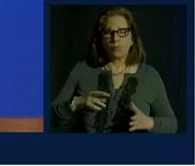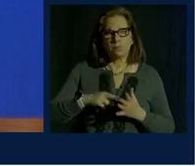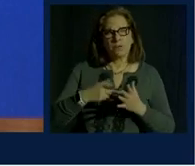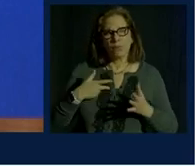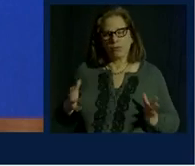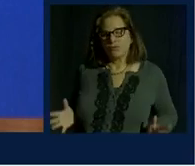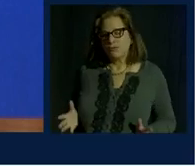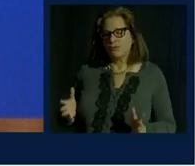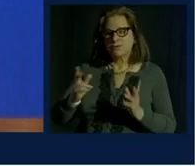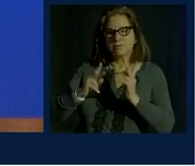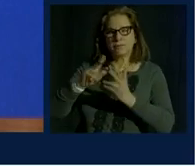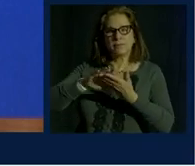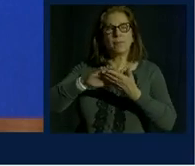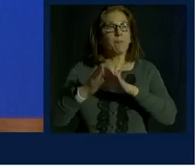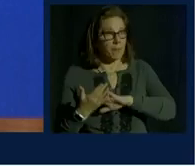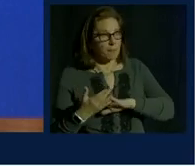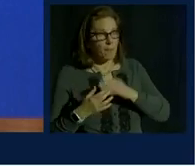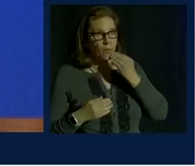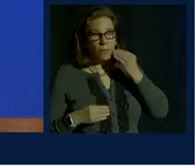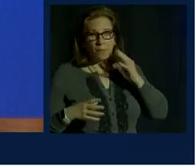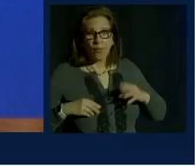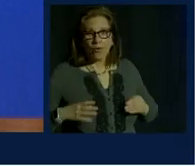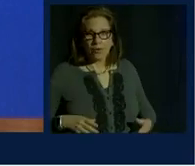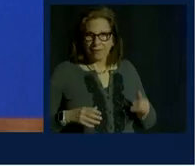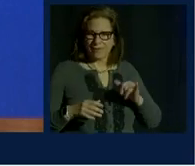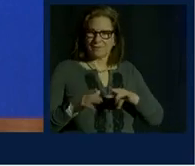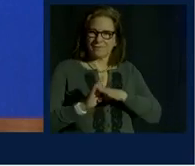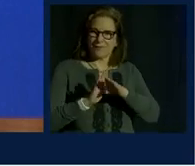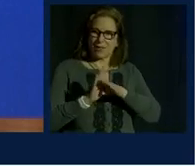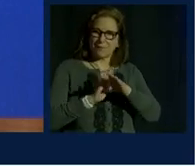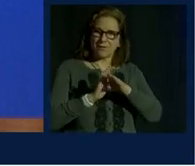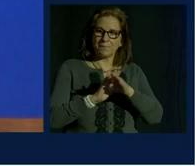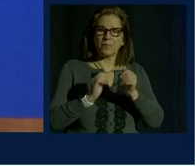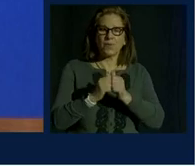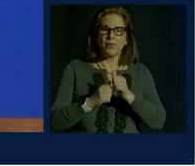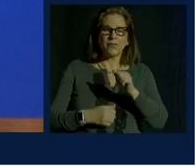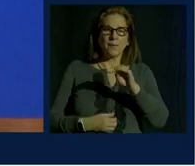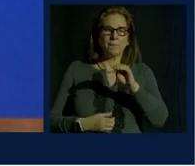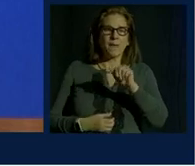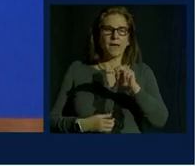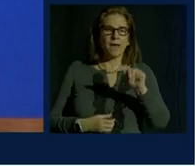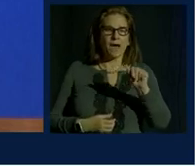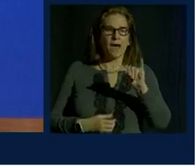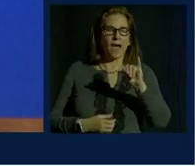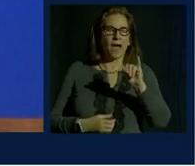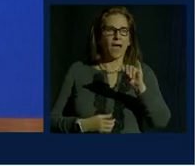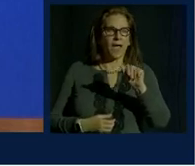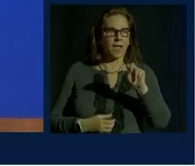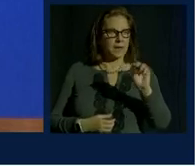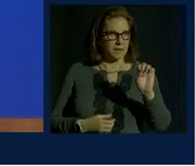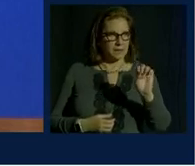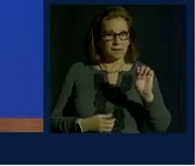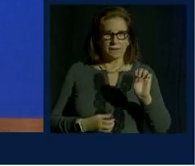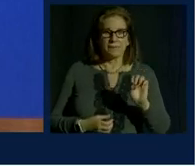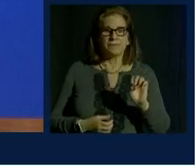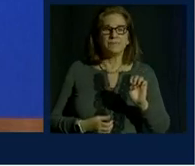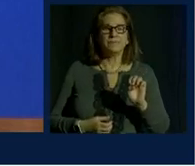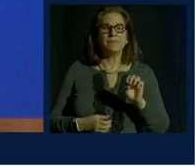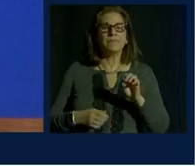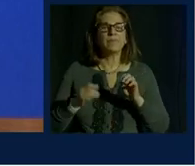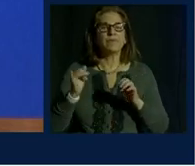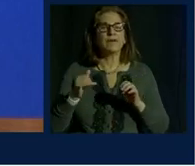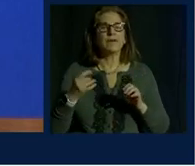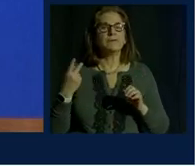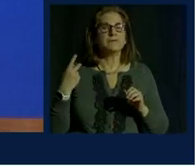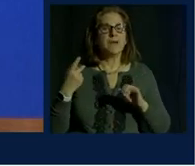in partnership with Manna Inc., will be providing first-time home buyer courses. This is important for us to level